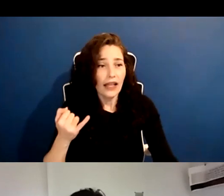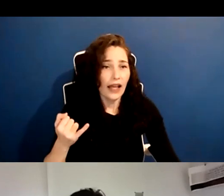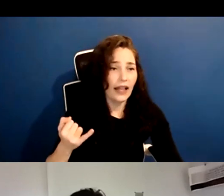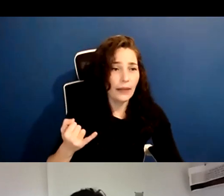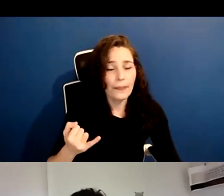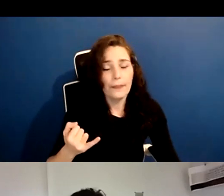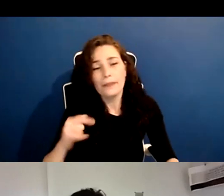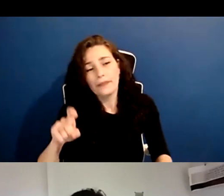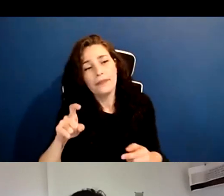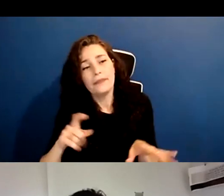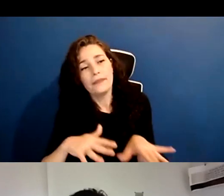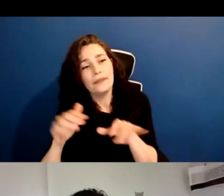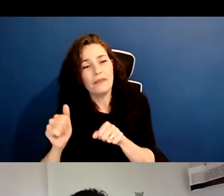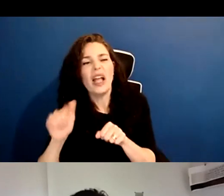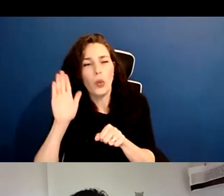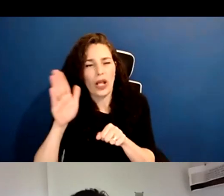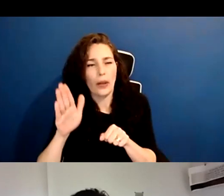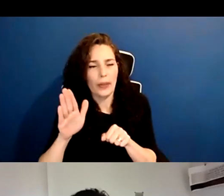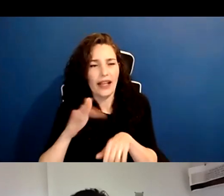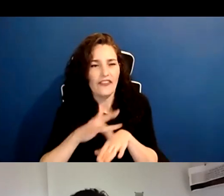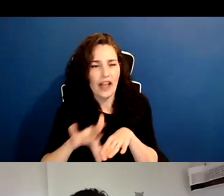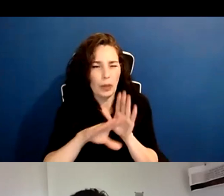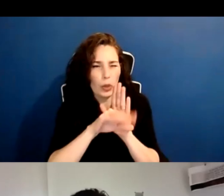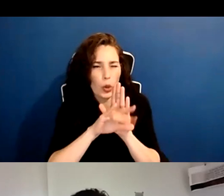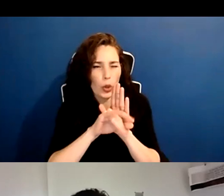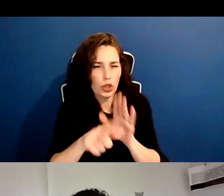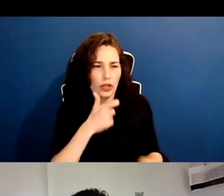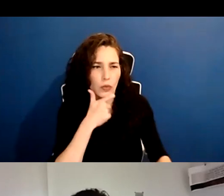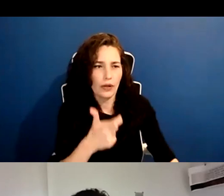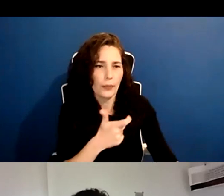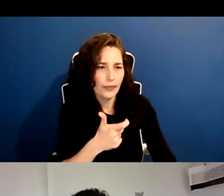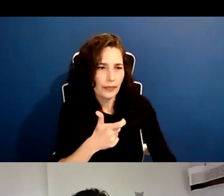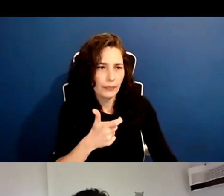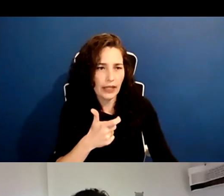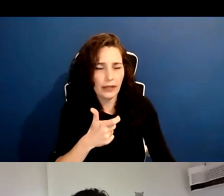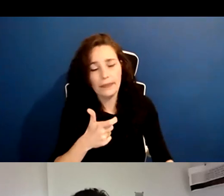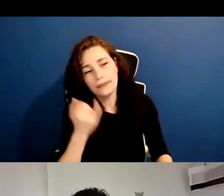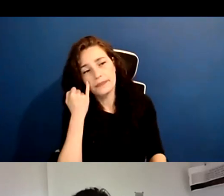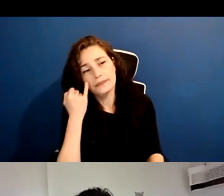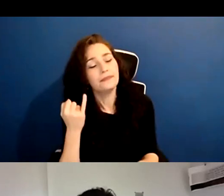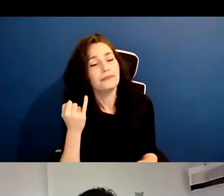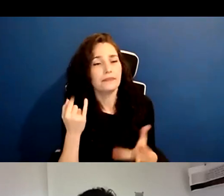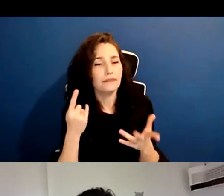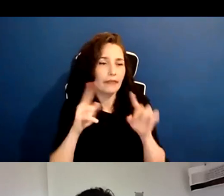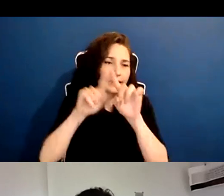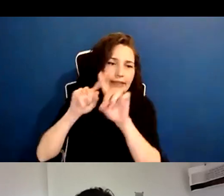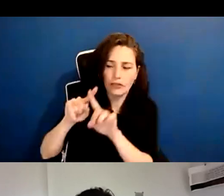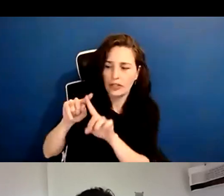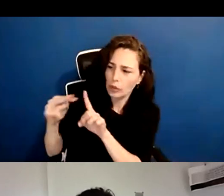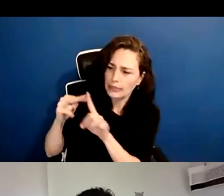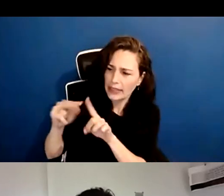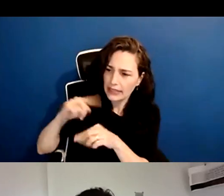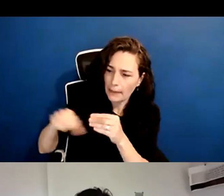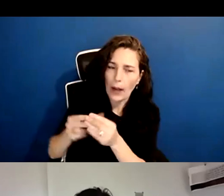about budget. This has come up a few questions in different forms. Grantors ask for different types